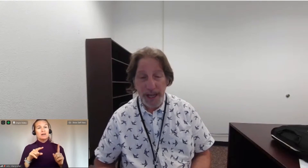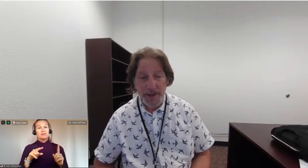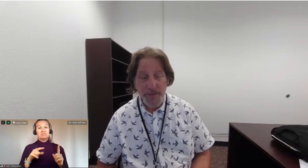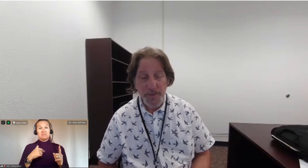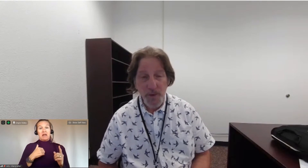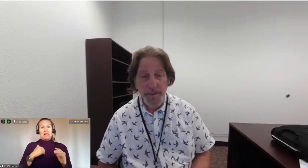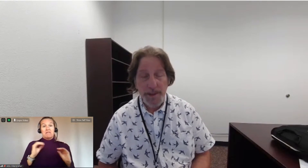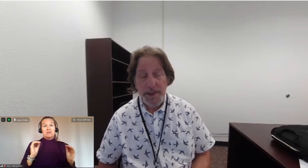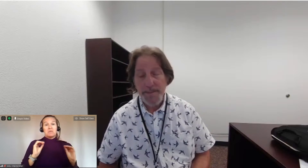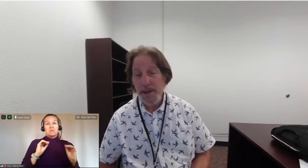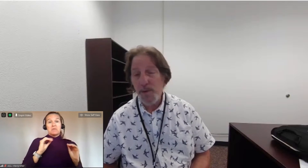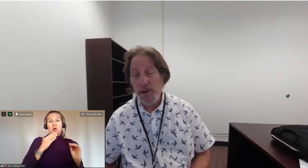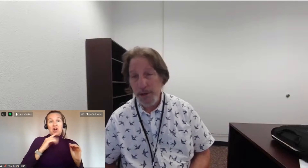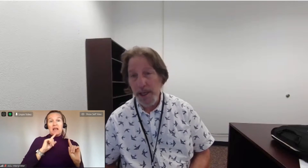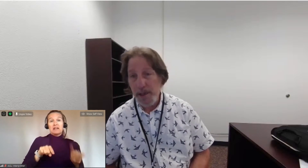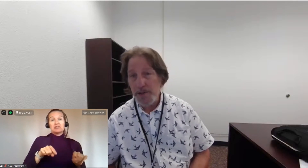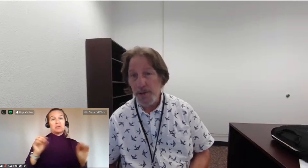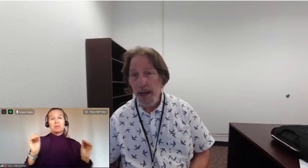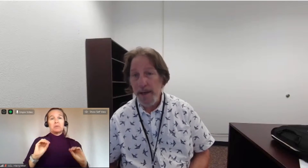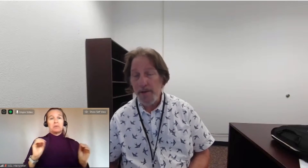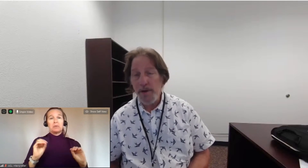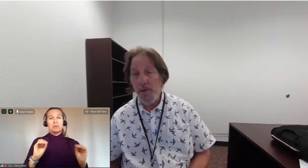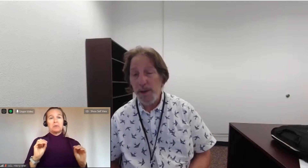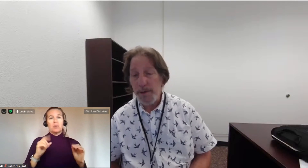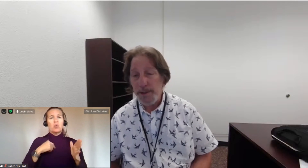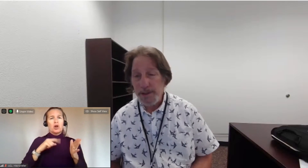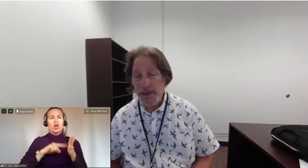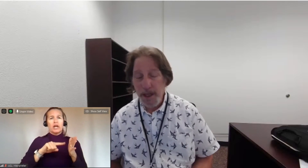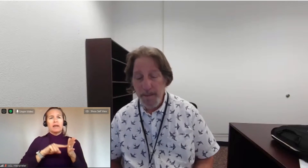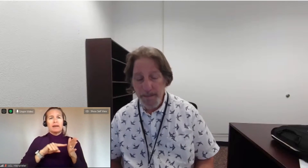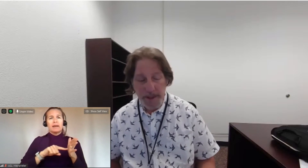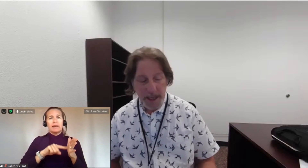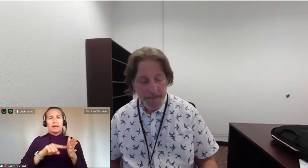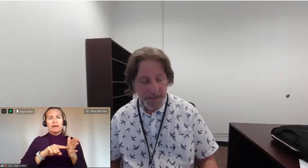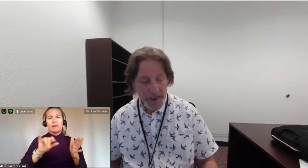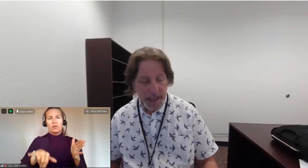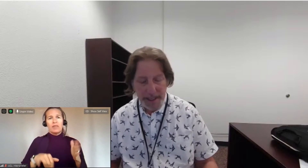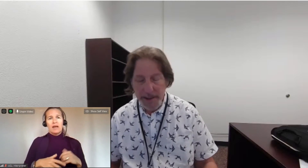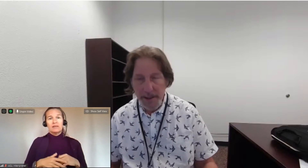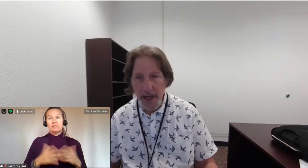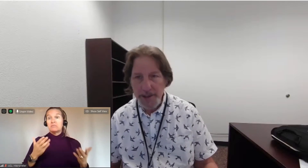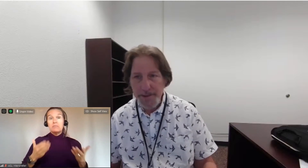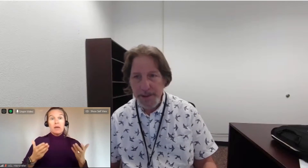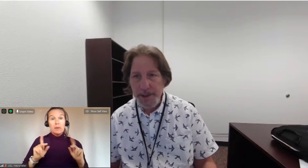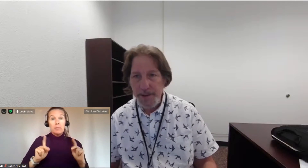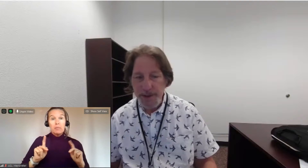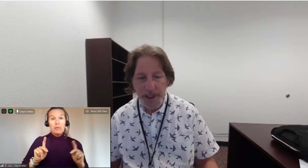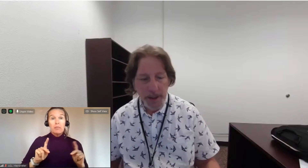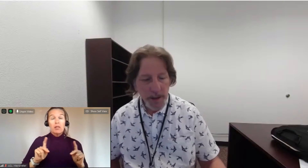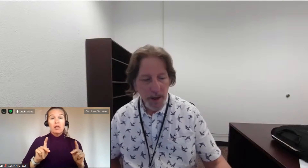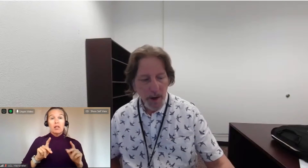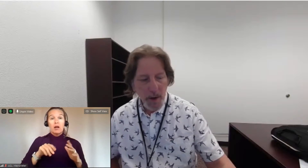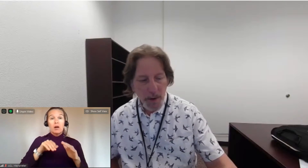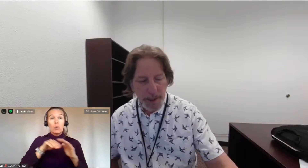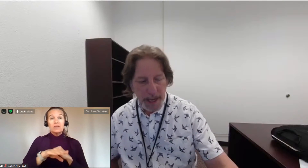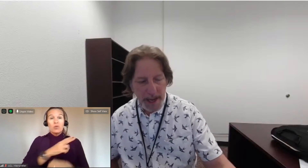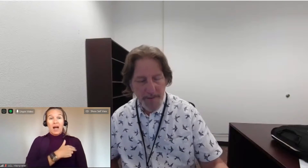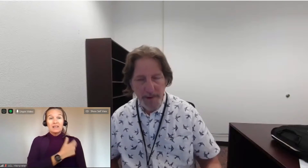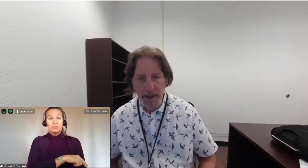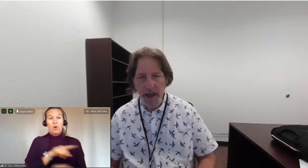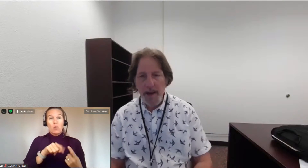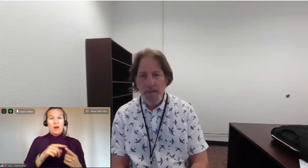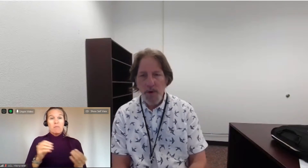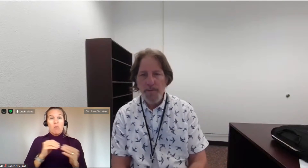good answer for, but it's something that we're looking into. I don't know whether it's that people get into the hospitals and they're sicker, or they